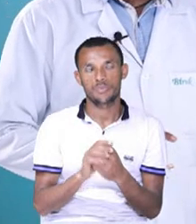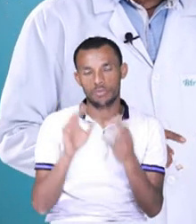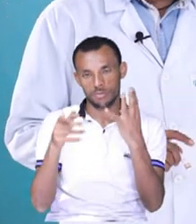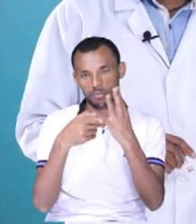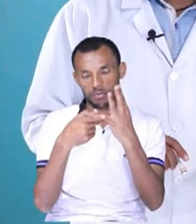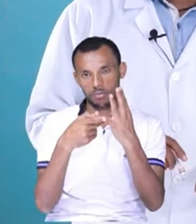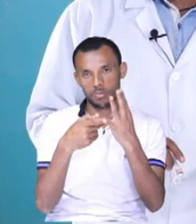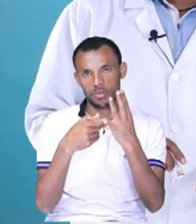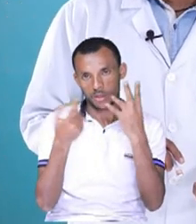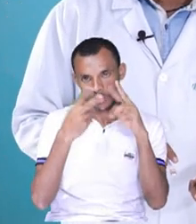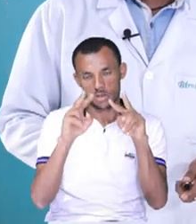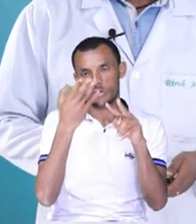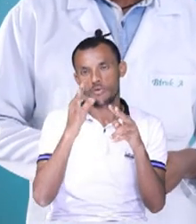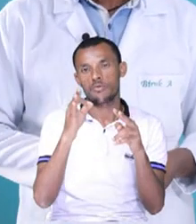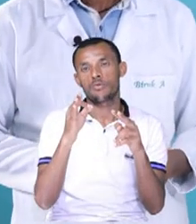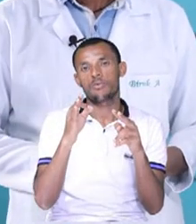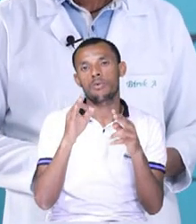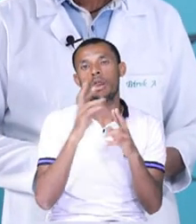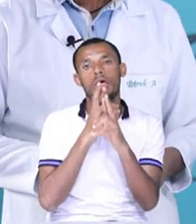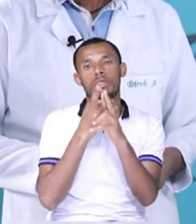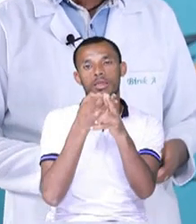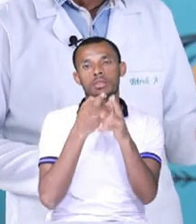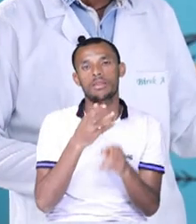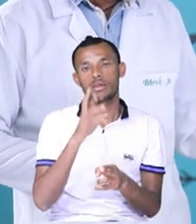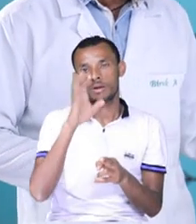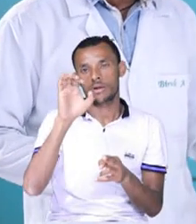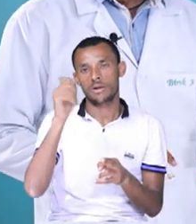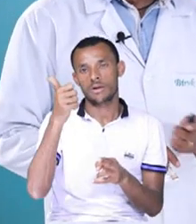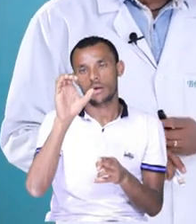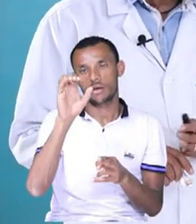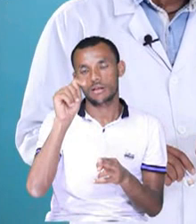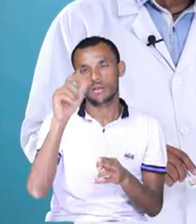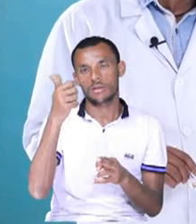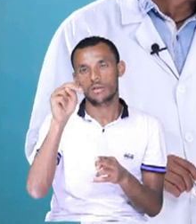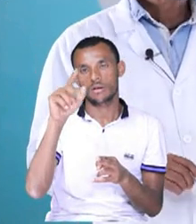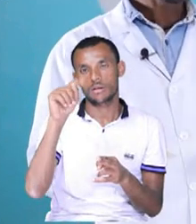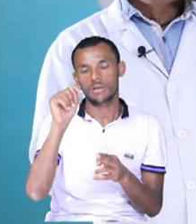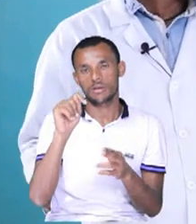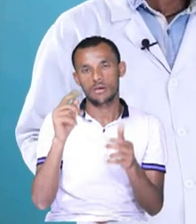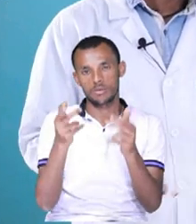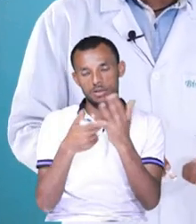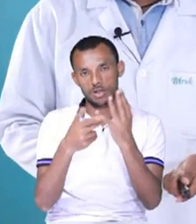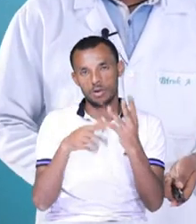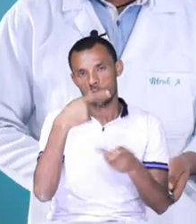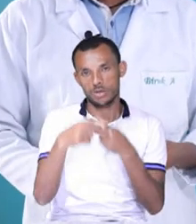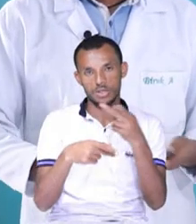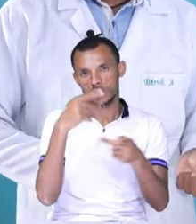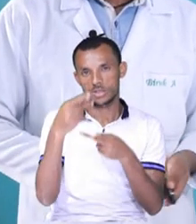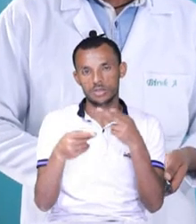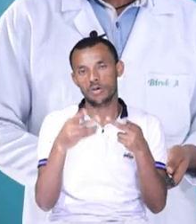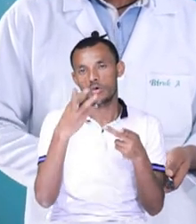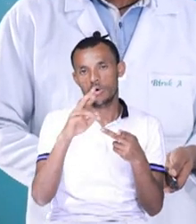The fourth one, the concentration of the reactants. And the fifth one is the presence or the absence of a catalyst.